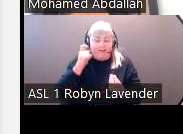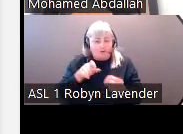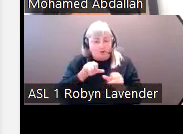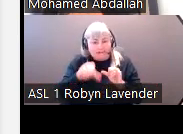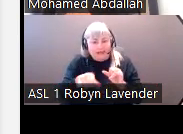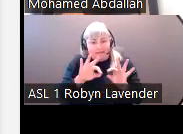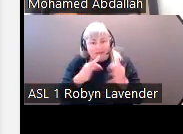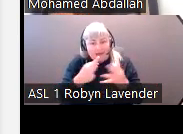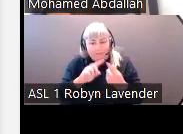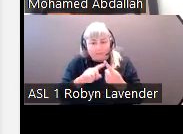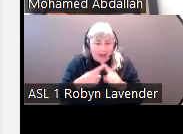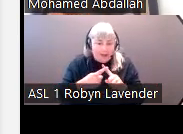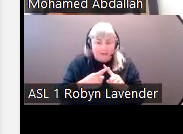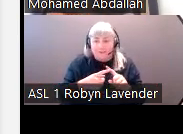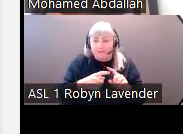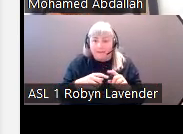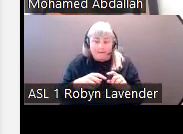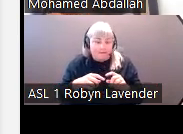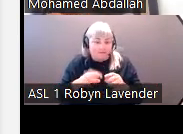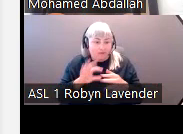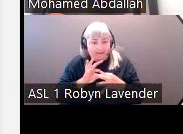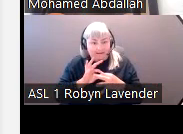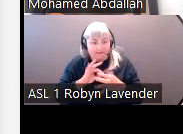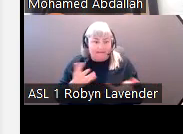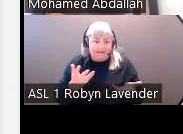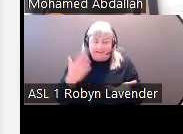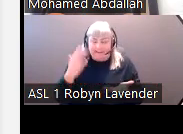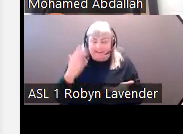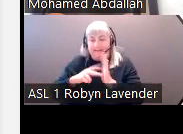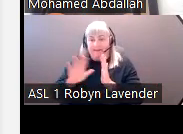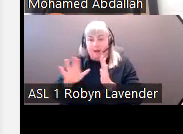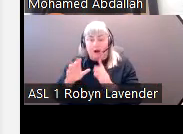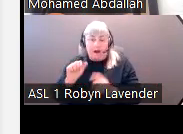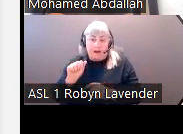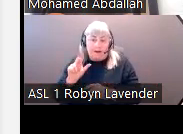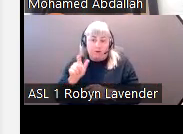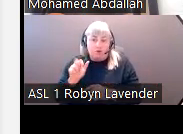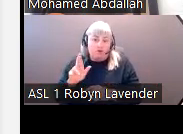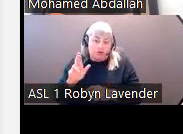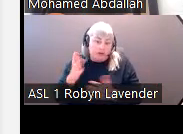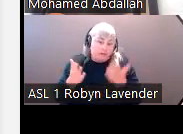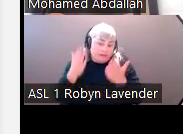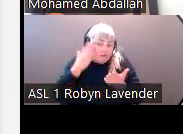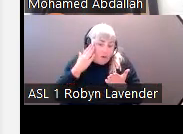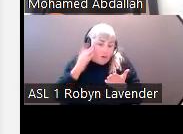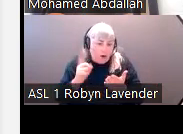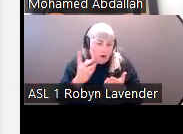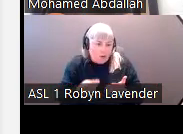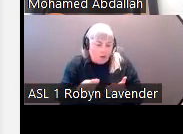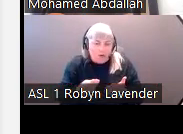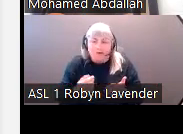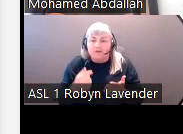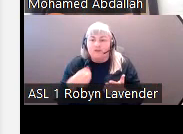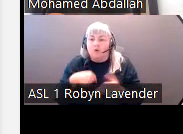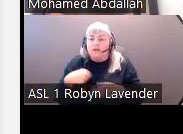know, the alleged abuser knows where they're going. So we've worked with many people across the province, you know, working on getting them train